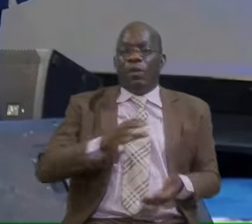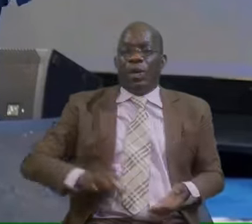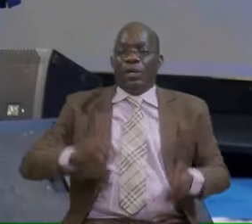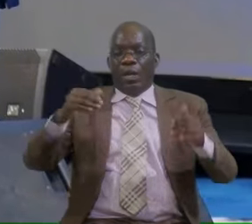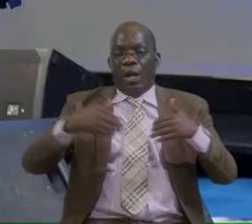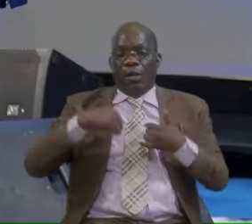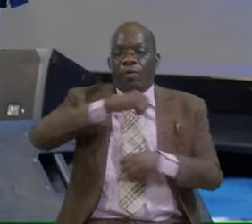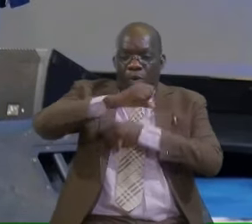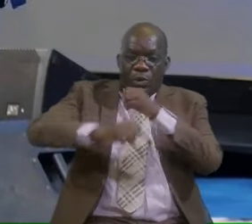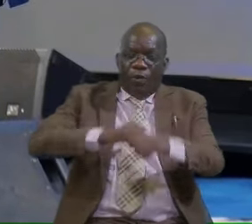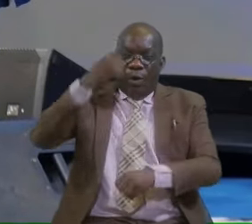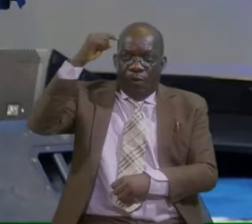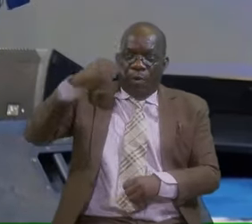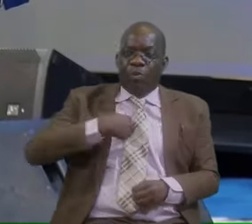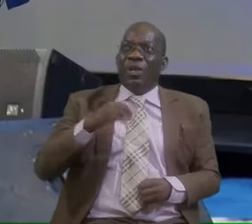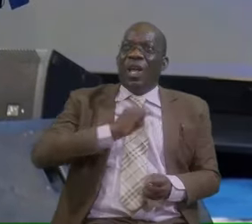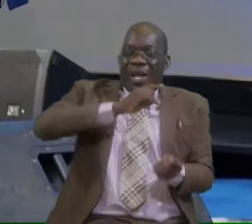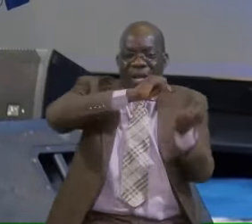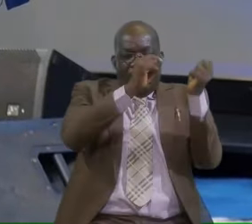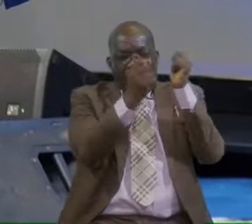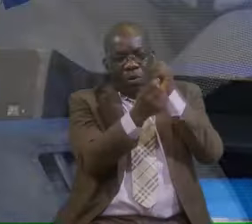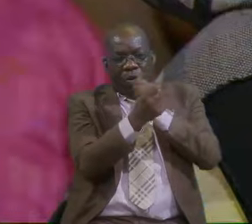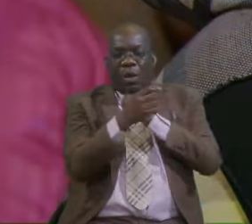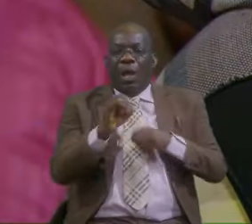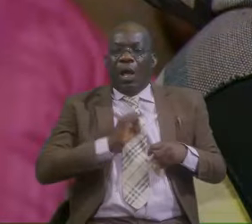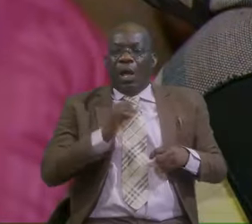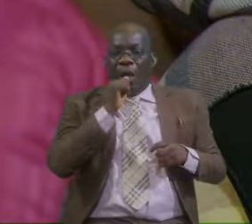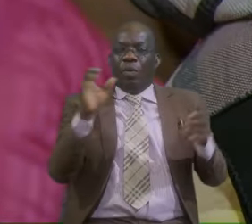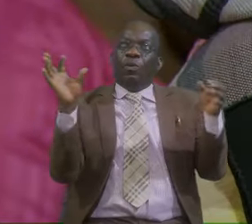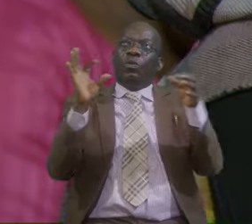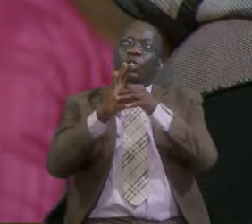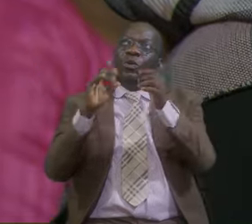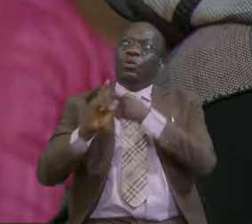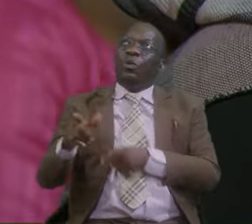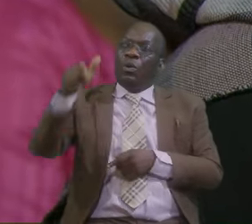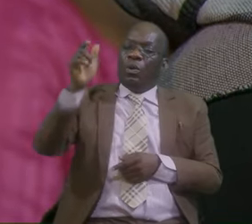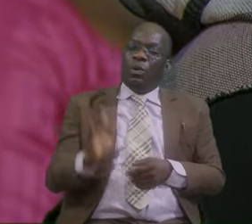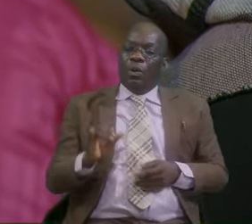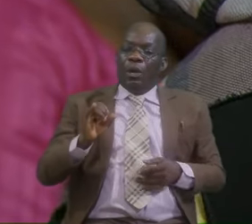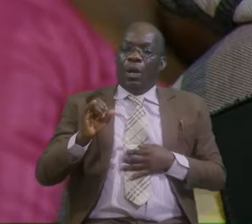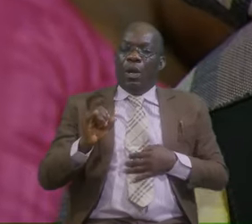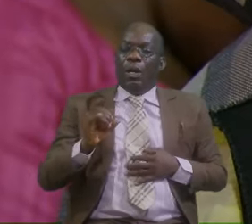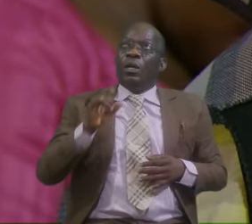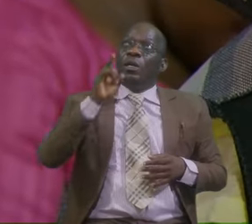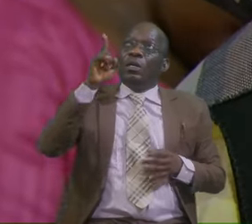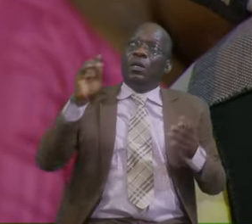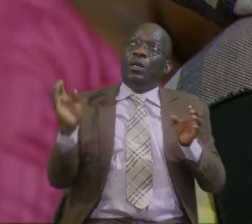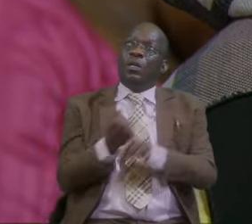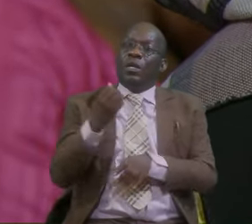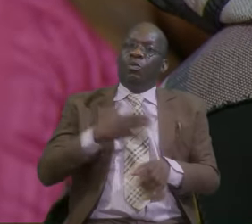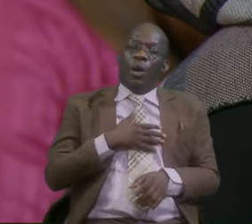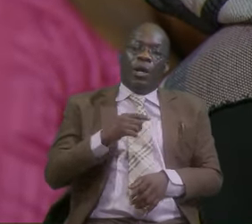turn around and I'm reconciled unto God, and he takes my guilt away, he takes